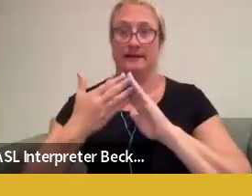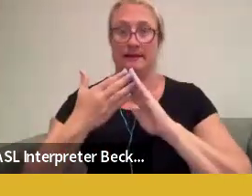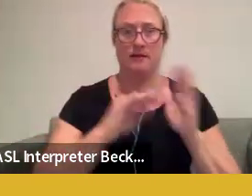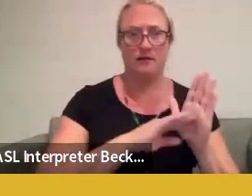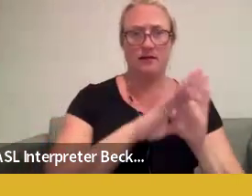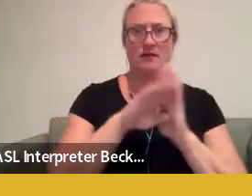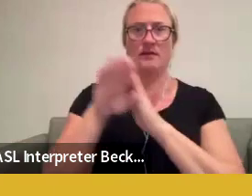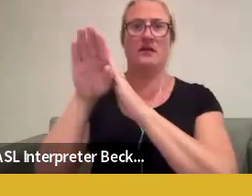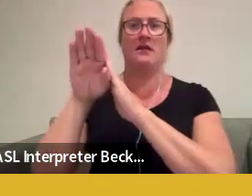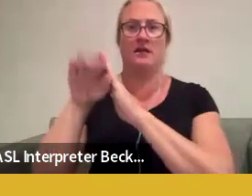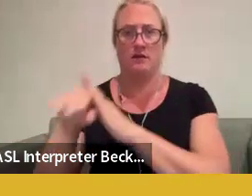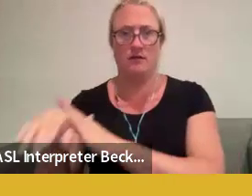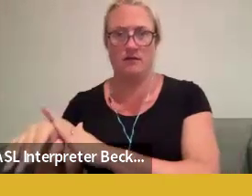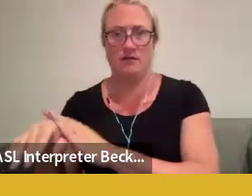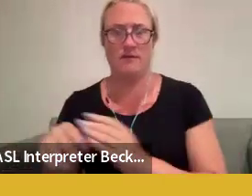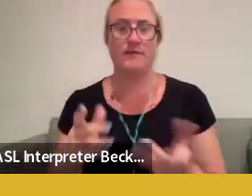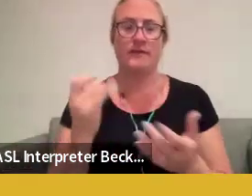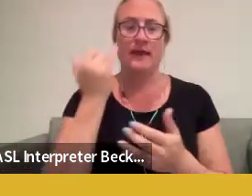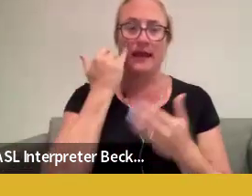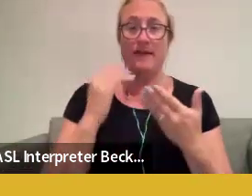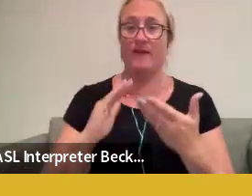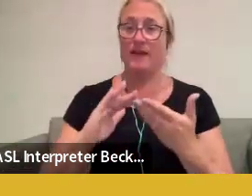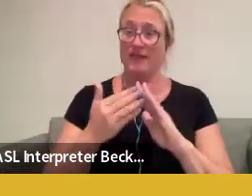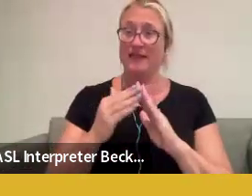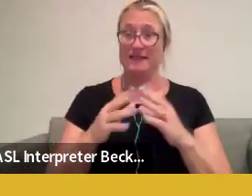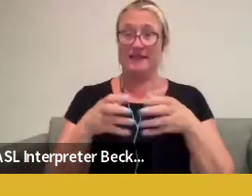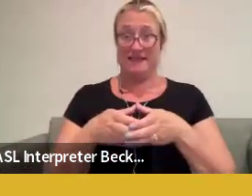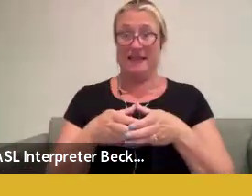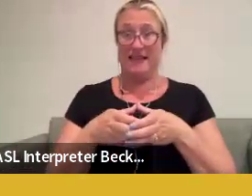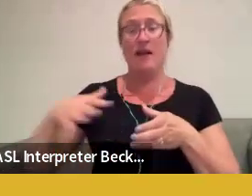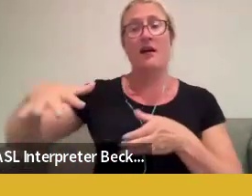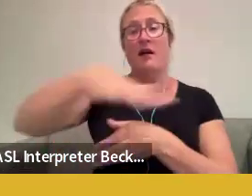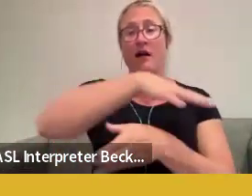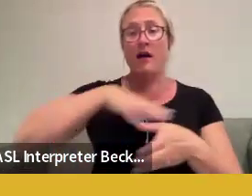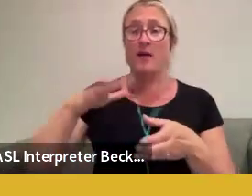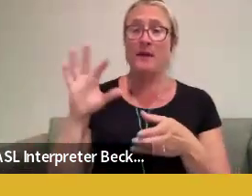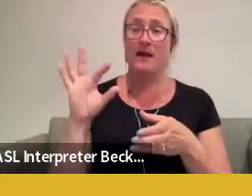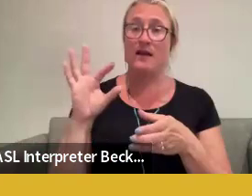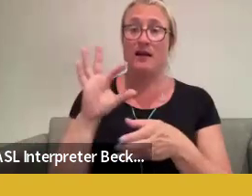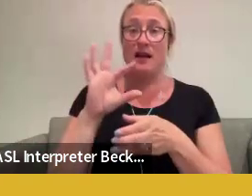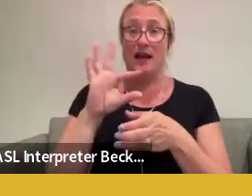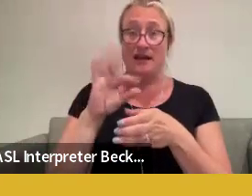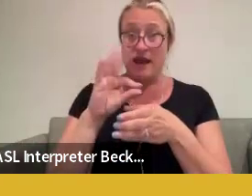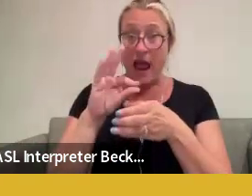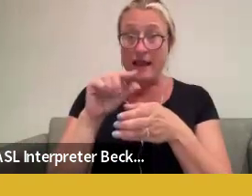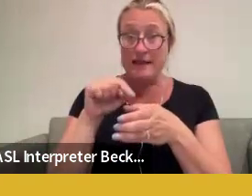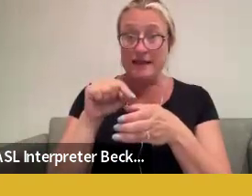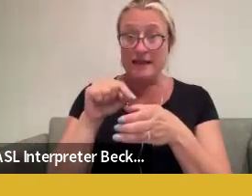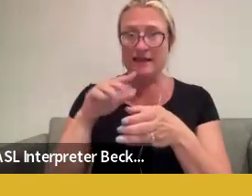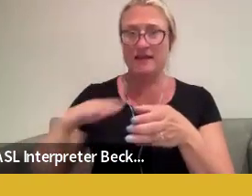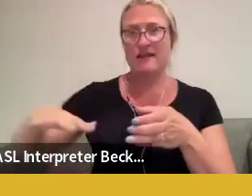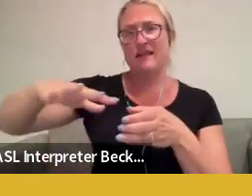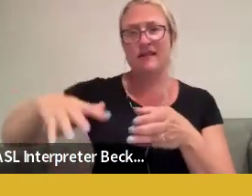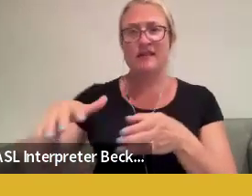In cities, when temperatures might be hitting the 90 degree range, temperatures in the suburbs or in rural areas might stay in